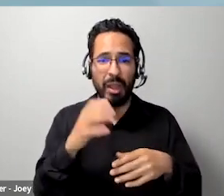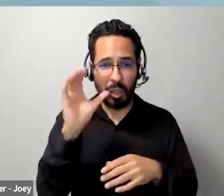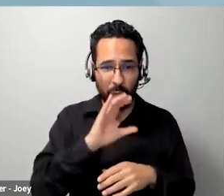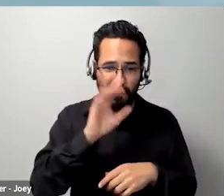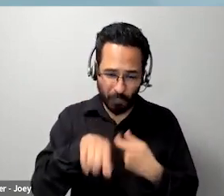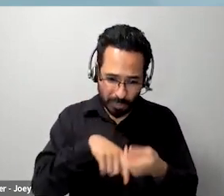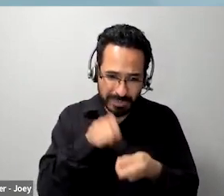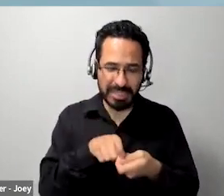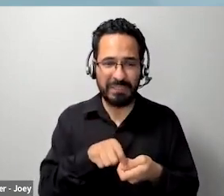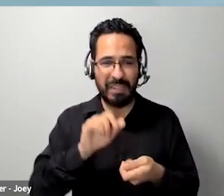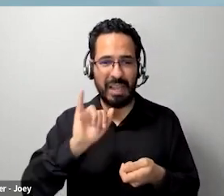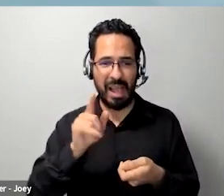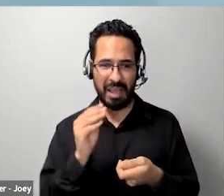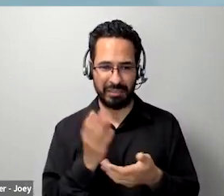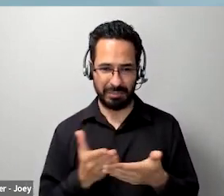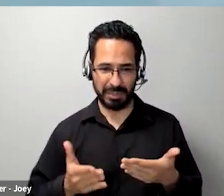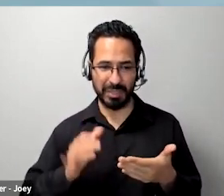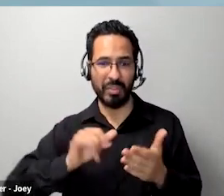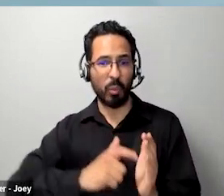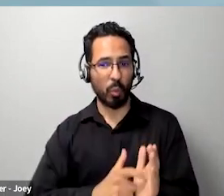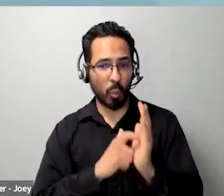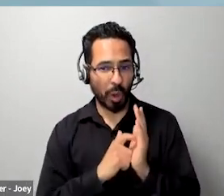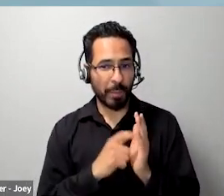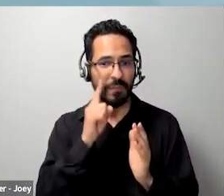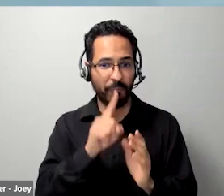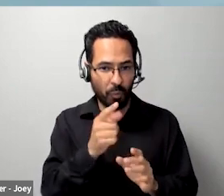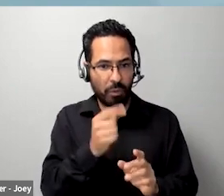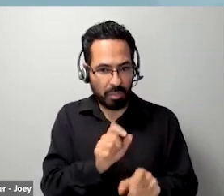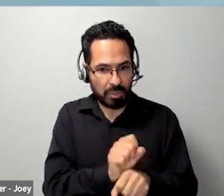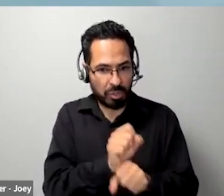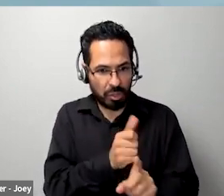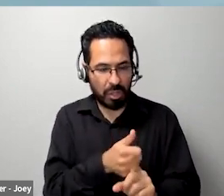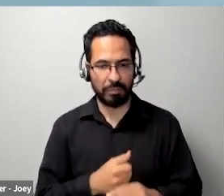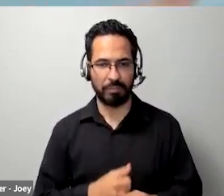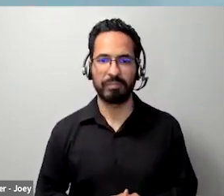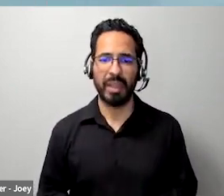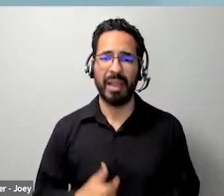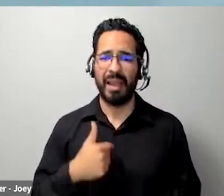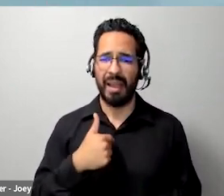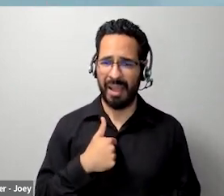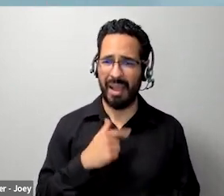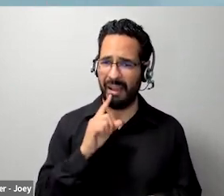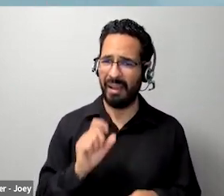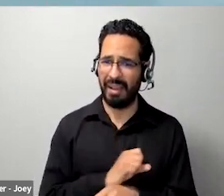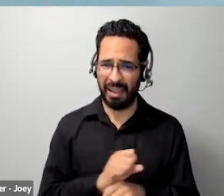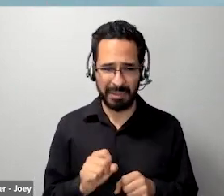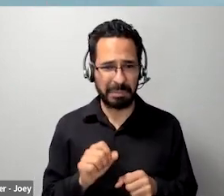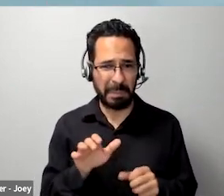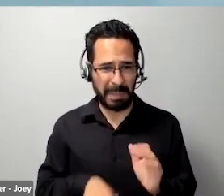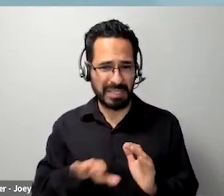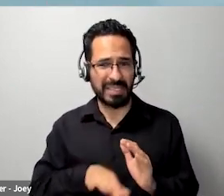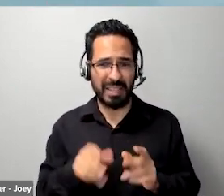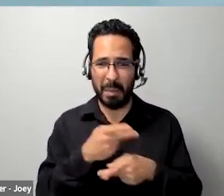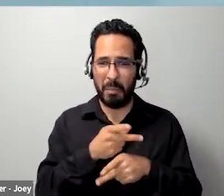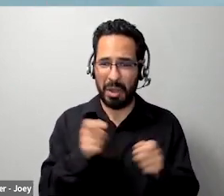those items that are requirements of the job. I am essentially a product manager